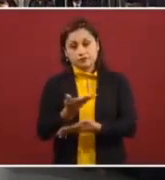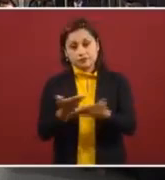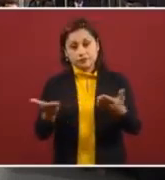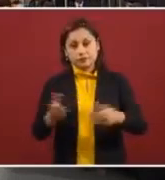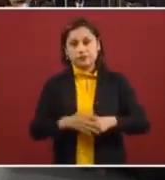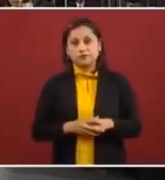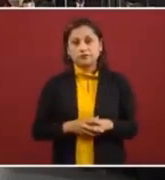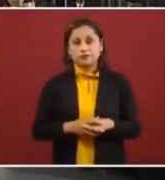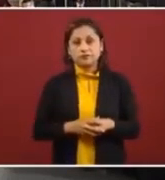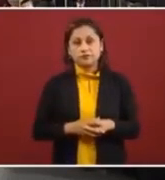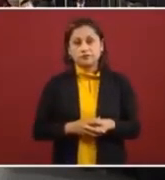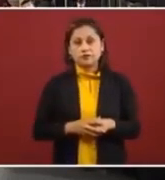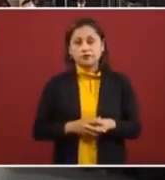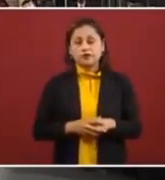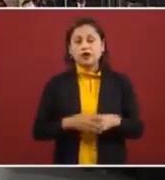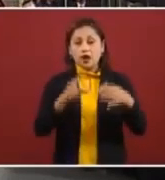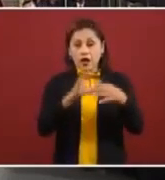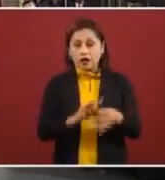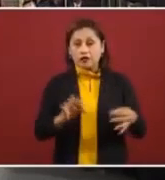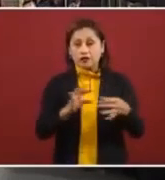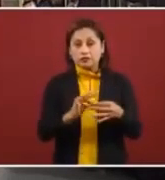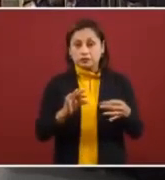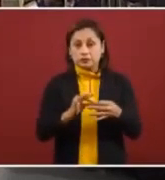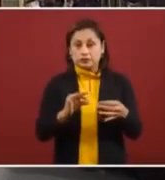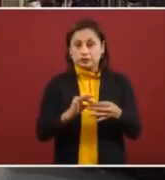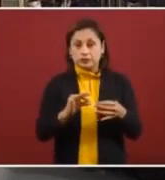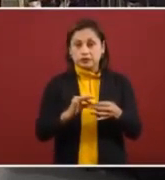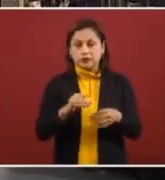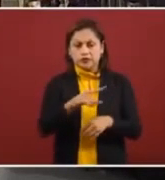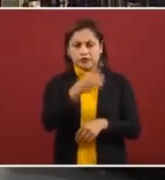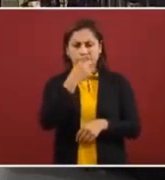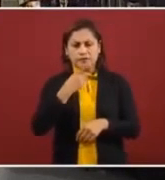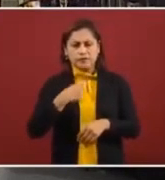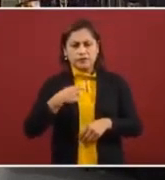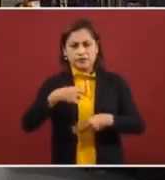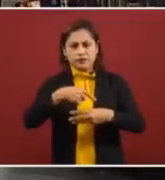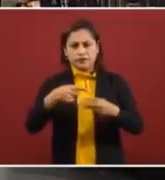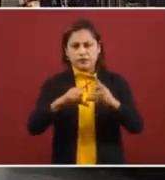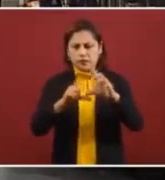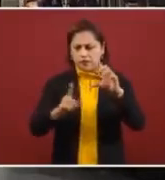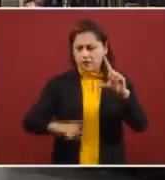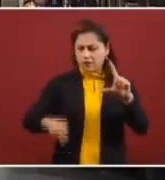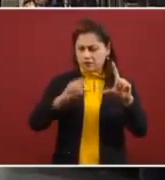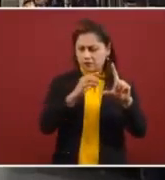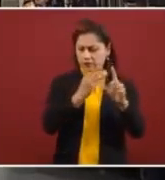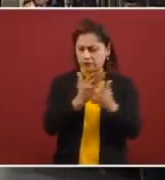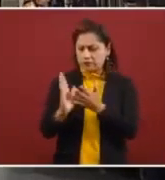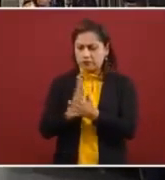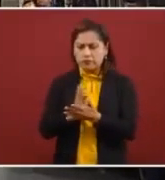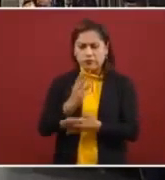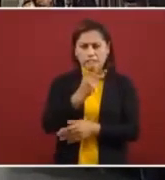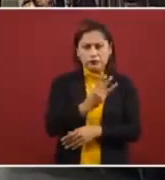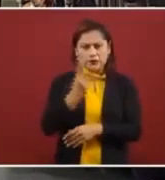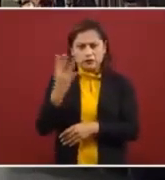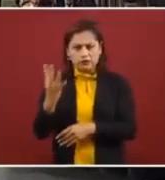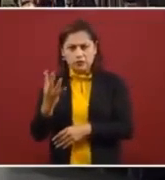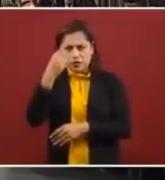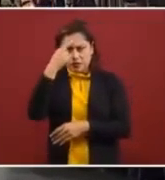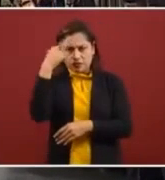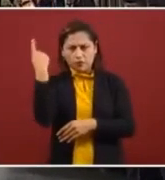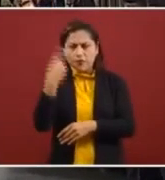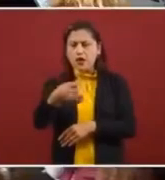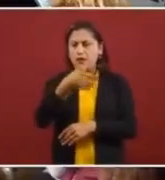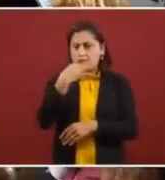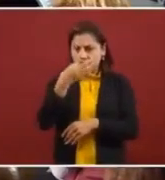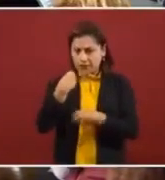que hicieron, hablaron que se dividió el país en tres o cuatro zonas, esto para garantizar el abasto de medicamentos.